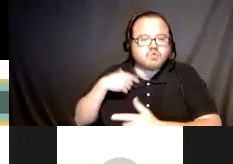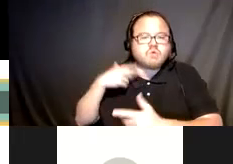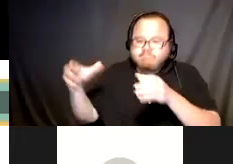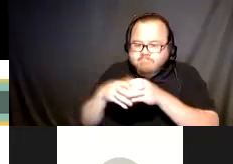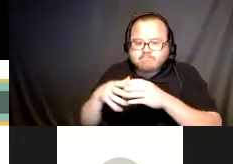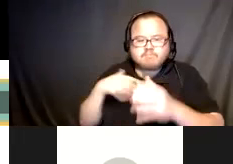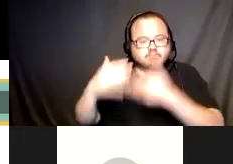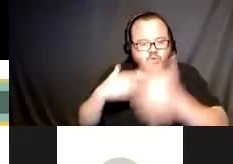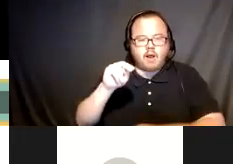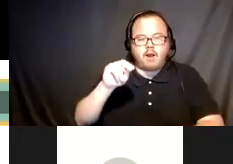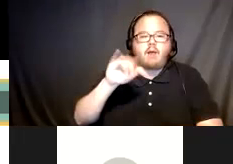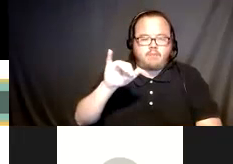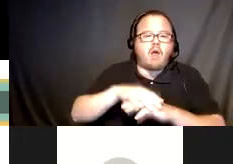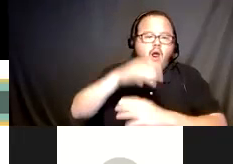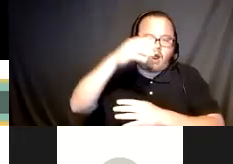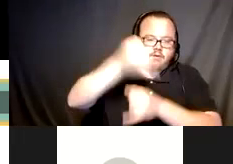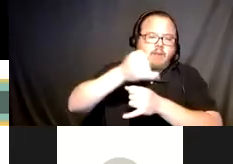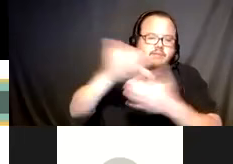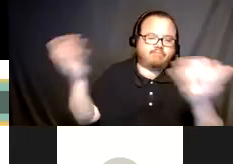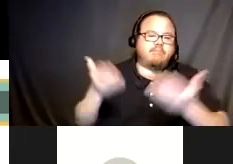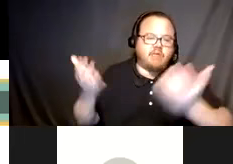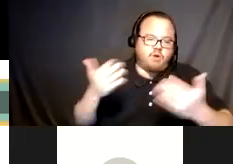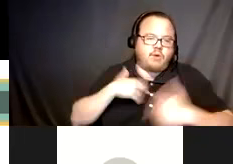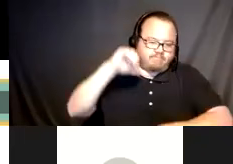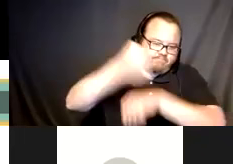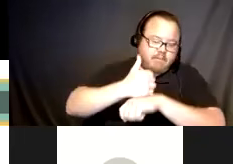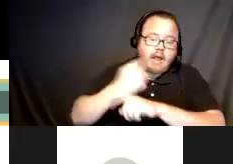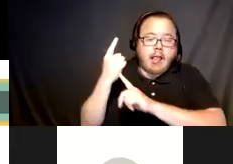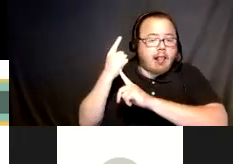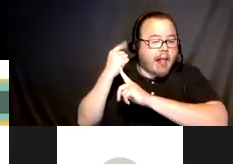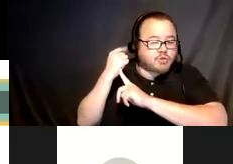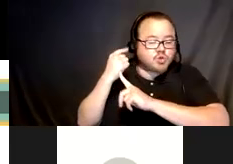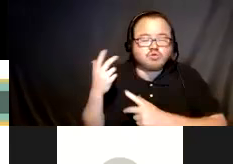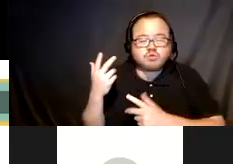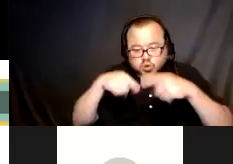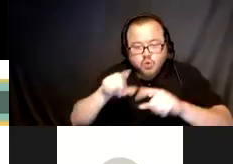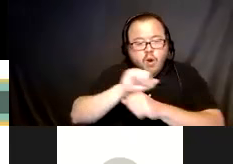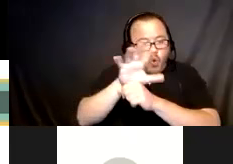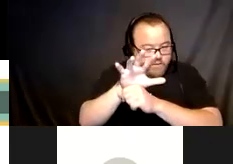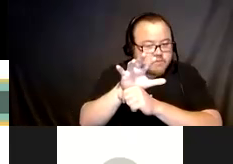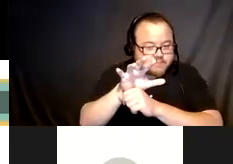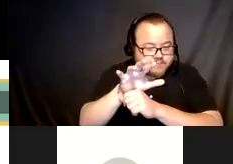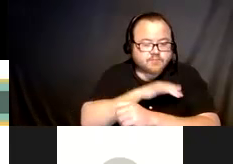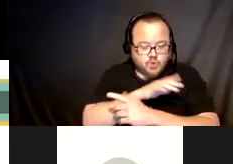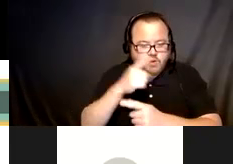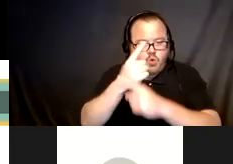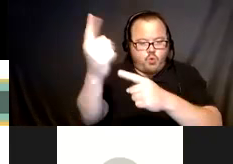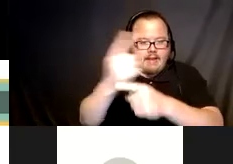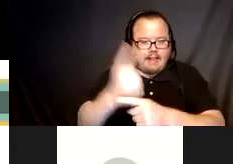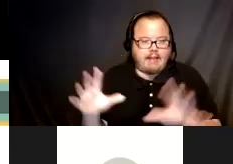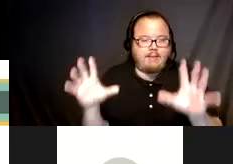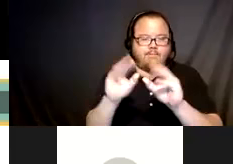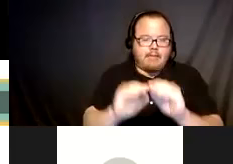on campus here. And so last year during COVID, we met weekly doing